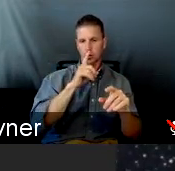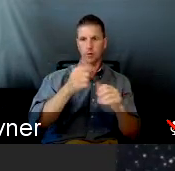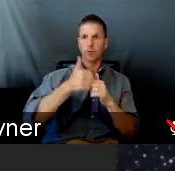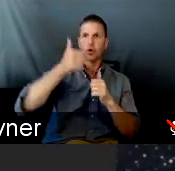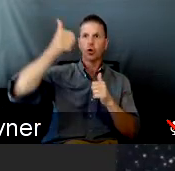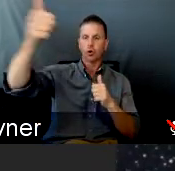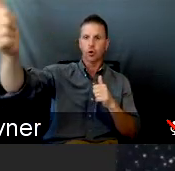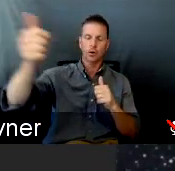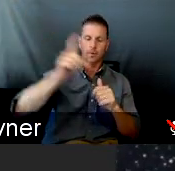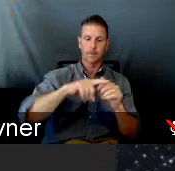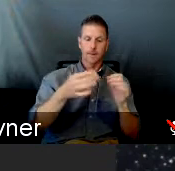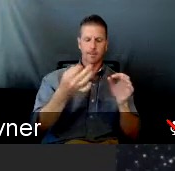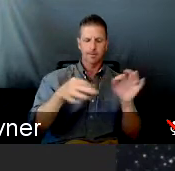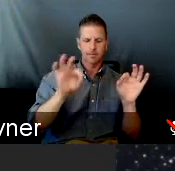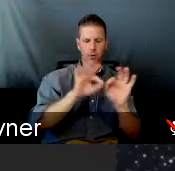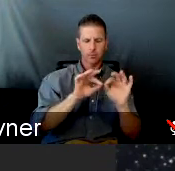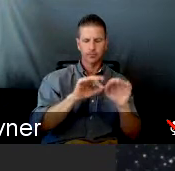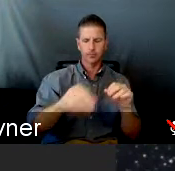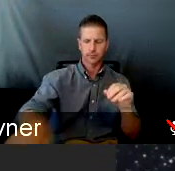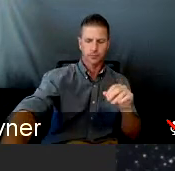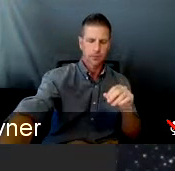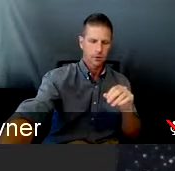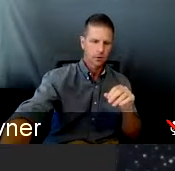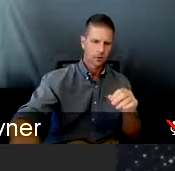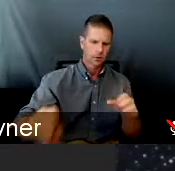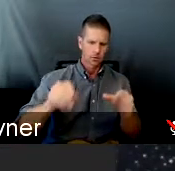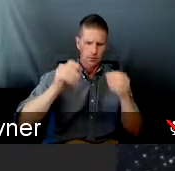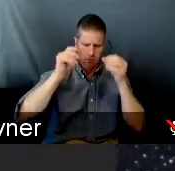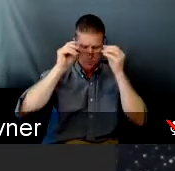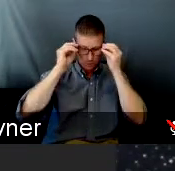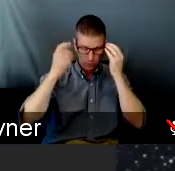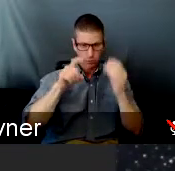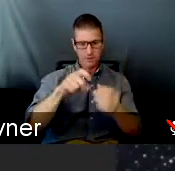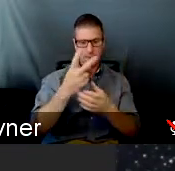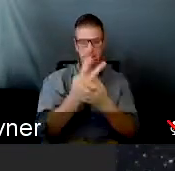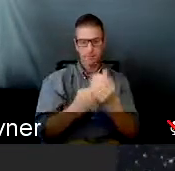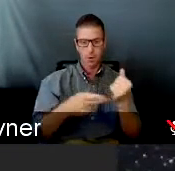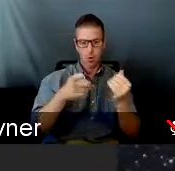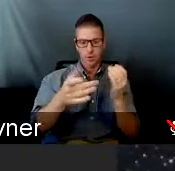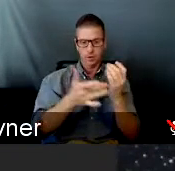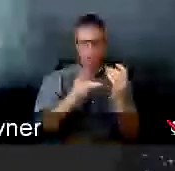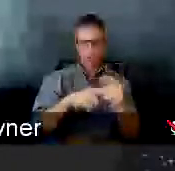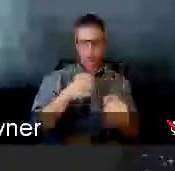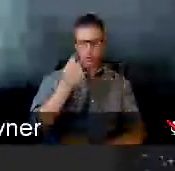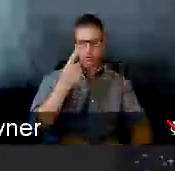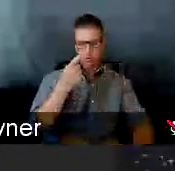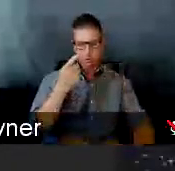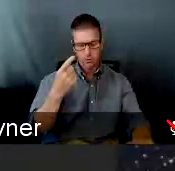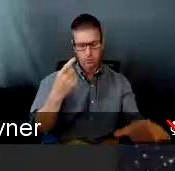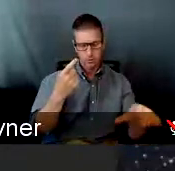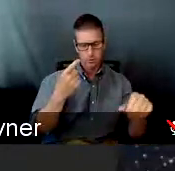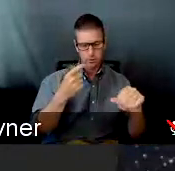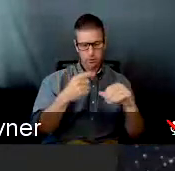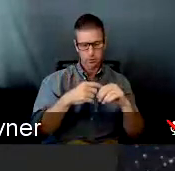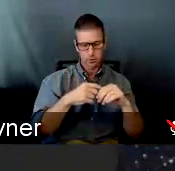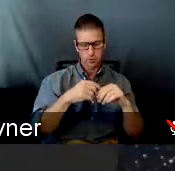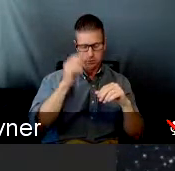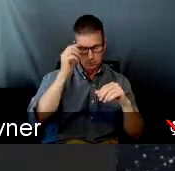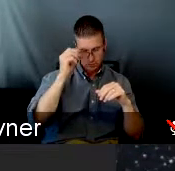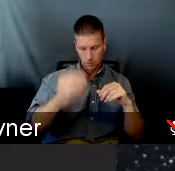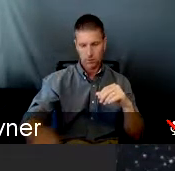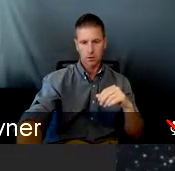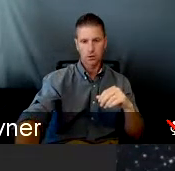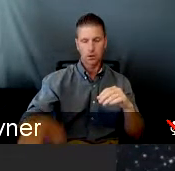But the important thing is that we need both of these techniques to really comprehend the architectures of the exoplanetary systems that we look